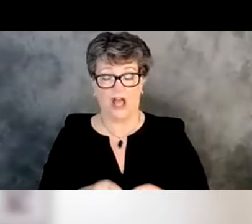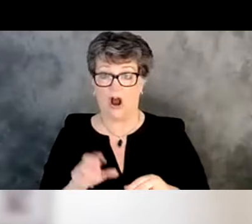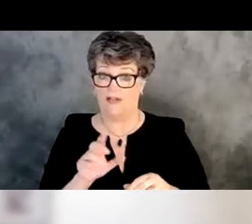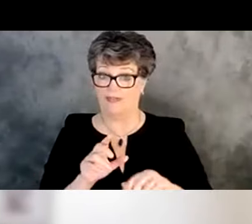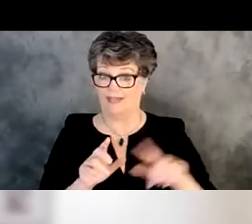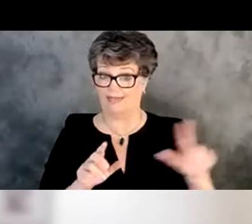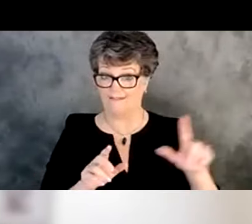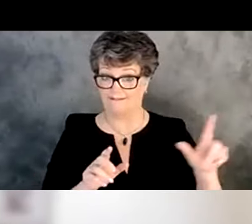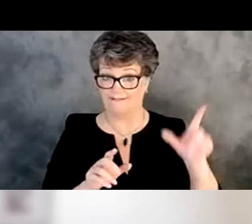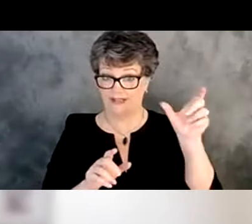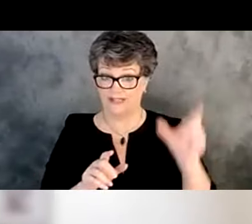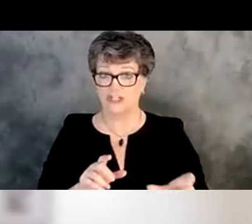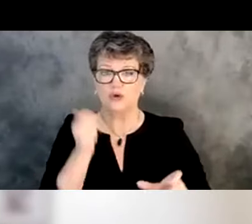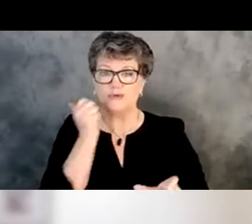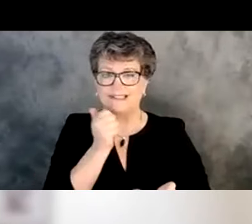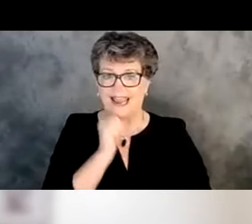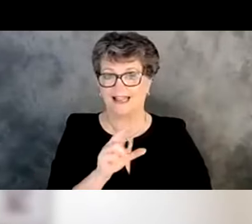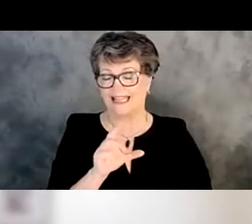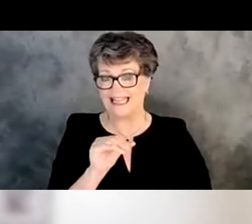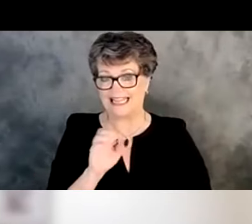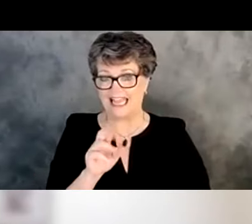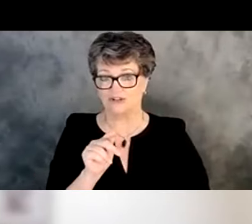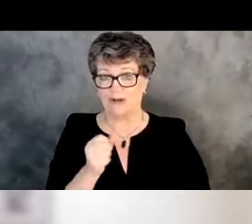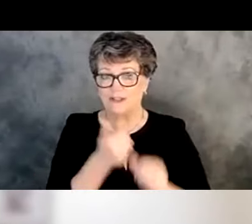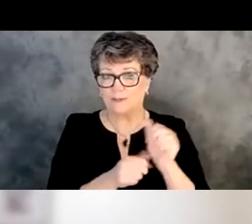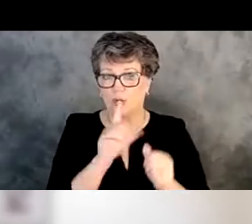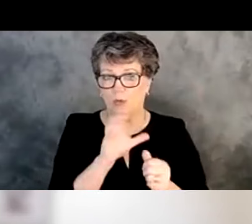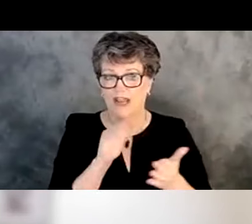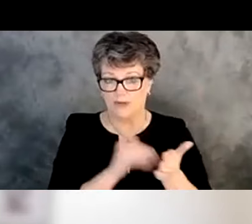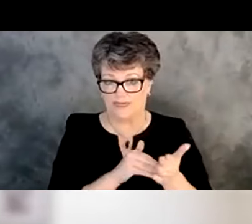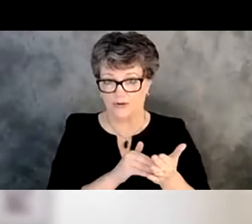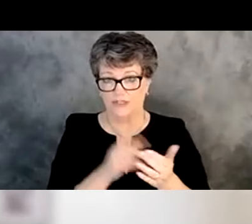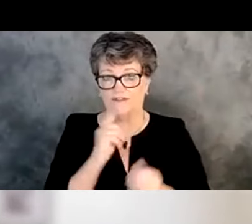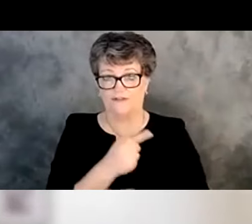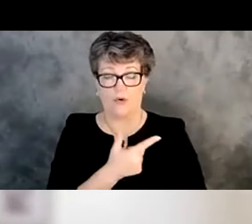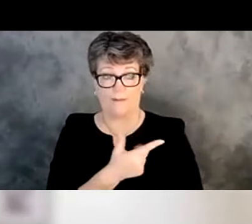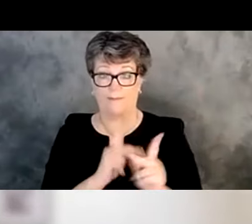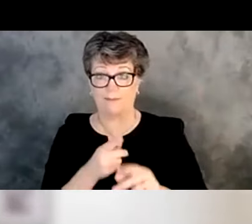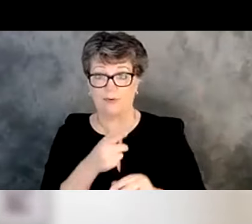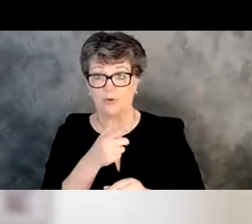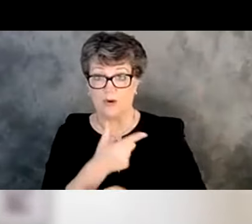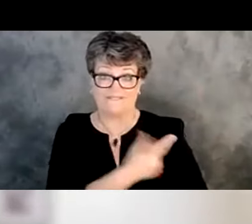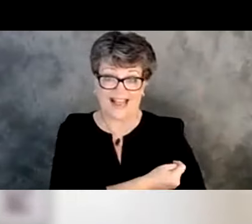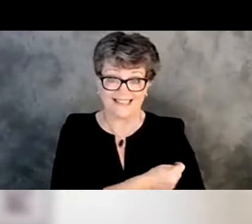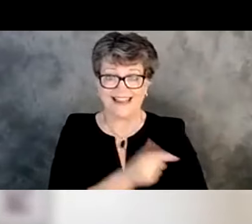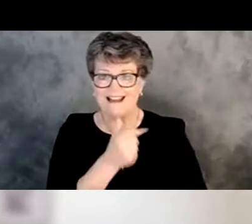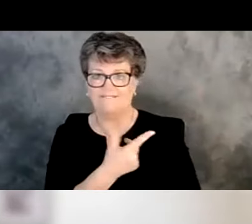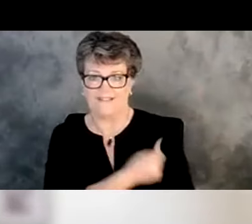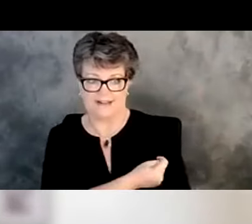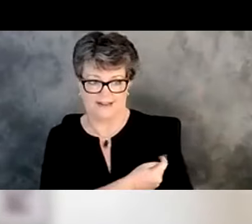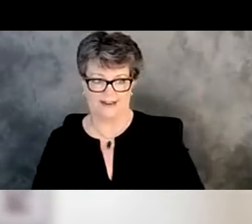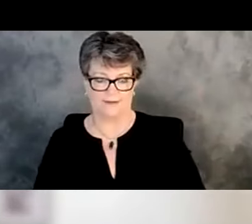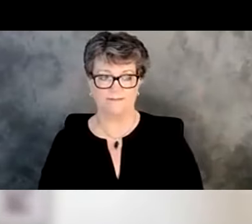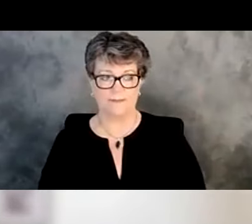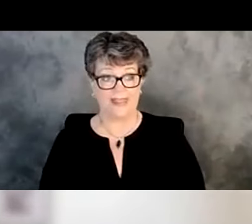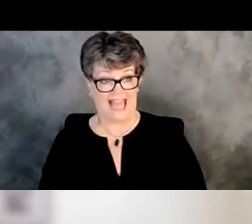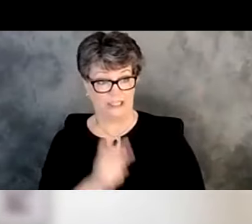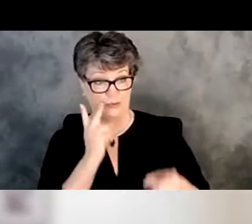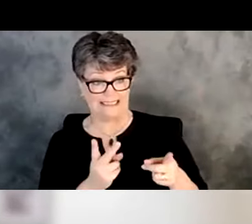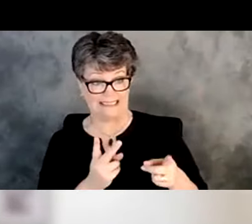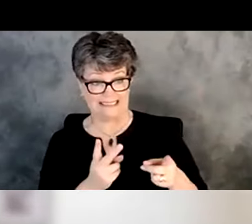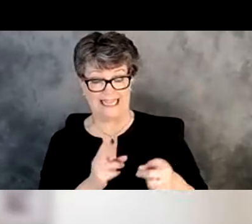shows daily case rates per 100,000 residents for vaccinated and unvaccinated individuals. And as you can see,